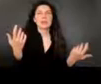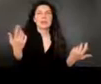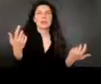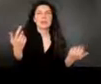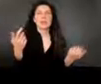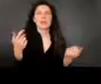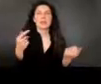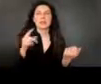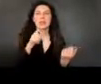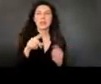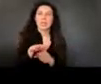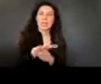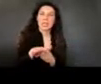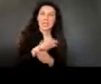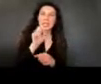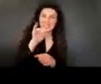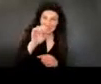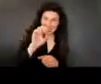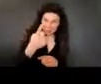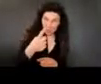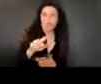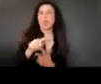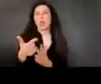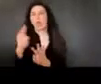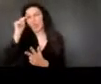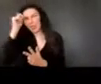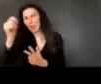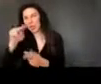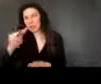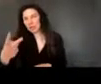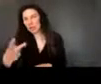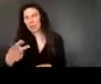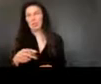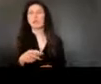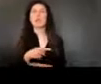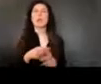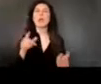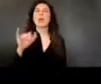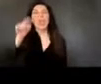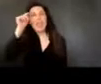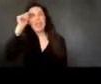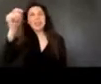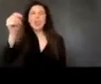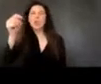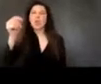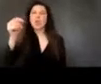The site came first. But what brought on the theory was the,